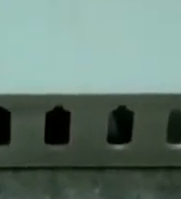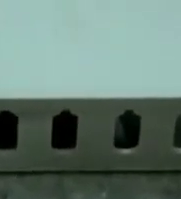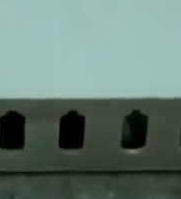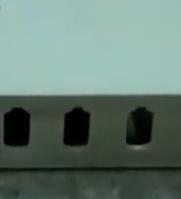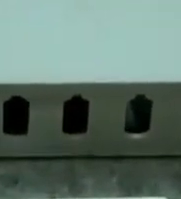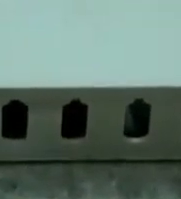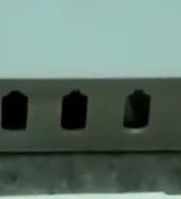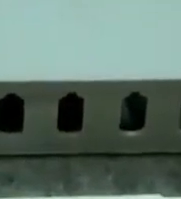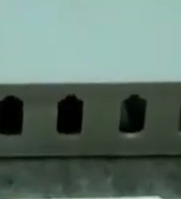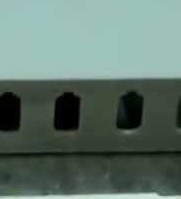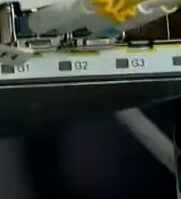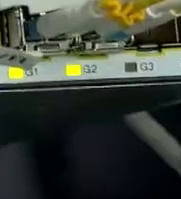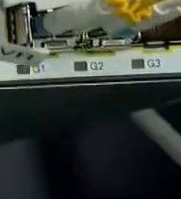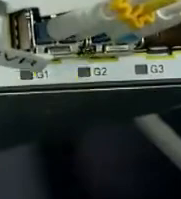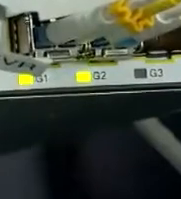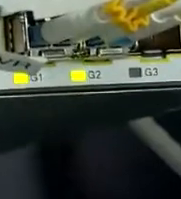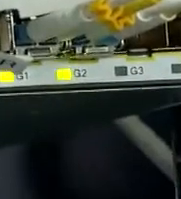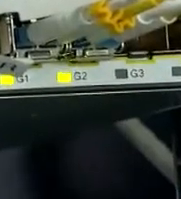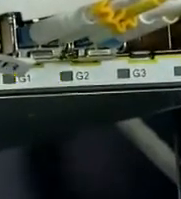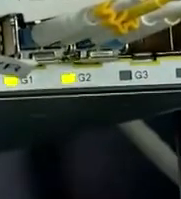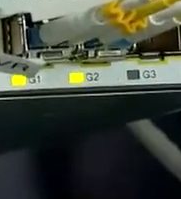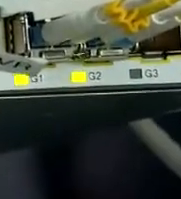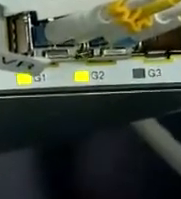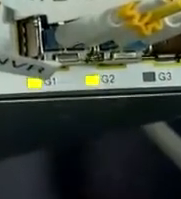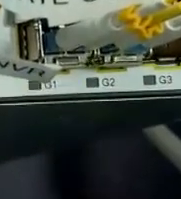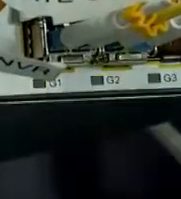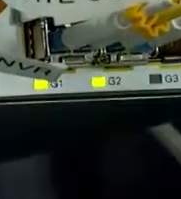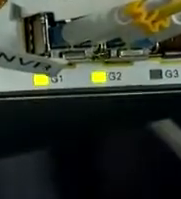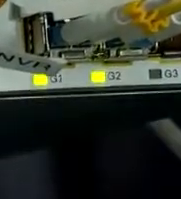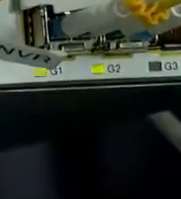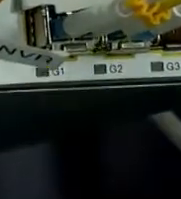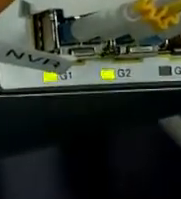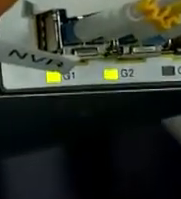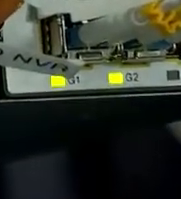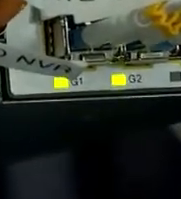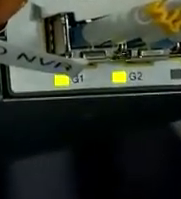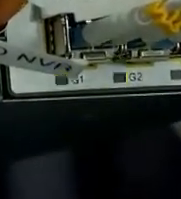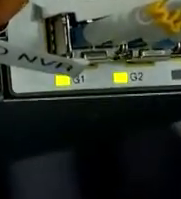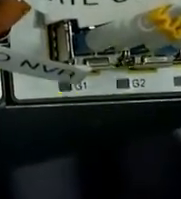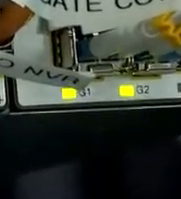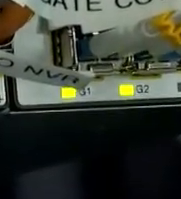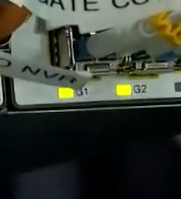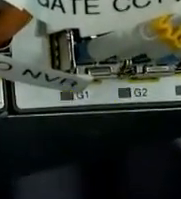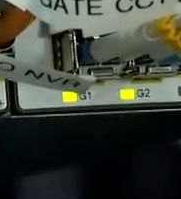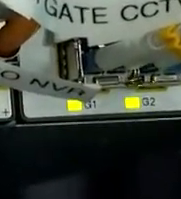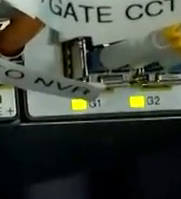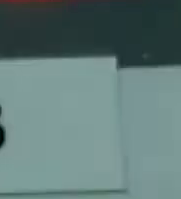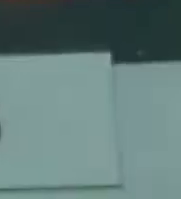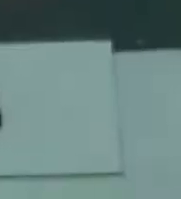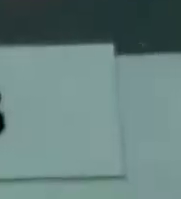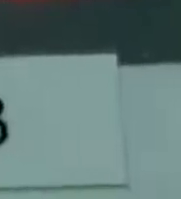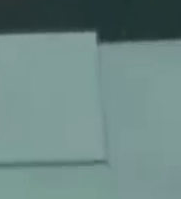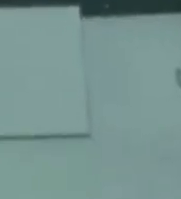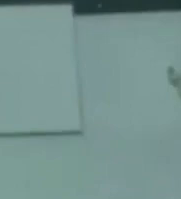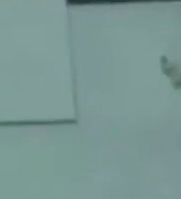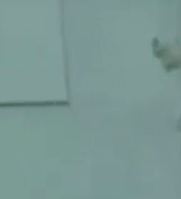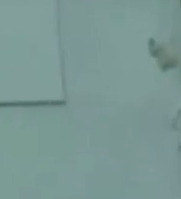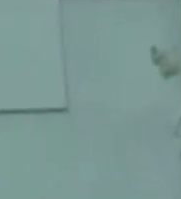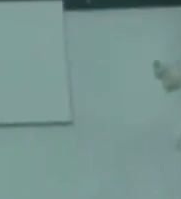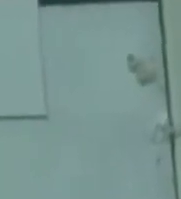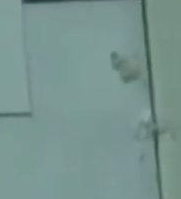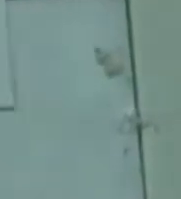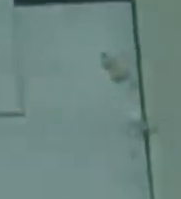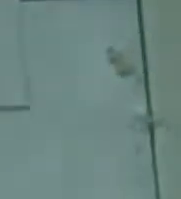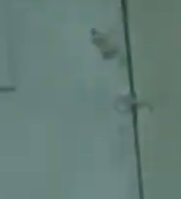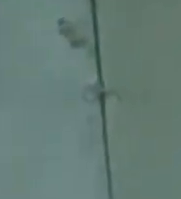management and smart meter devices to produce a centralized billing. Collins notes that smart metering technology is